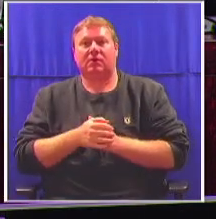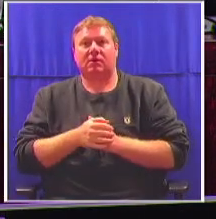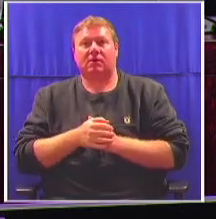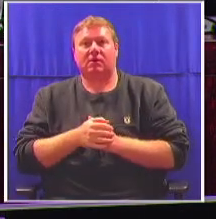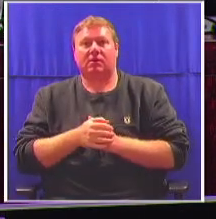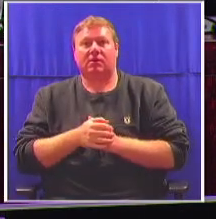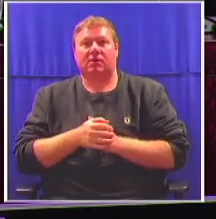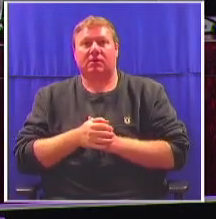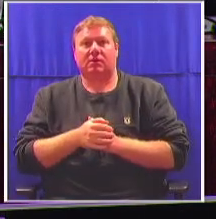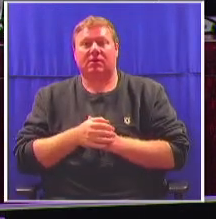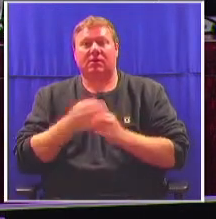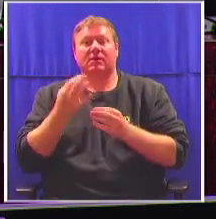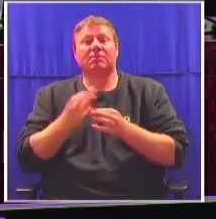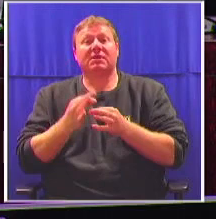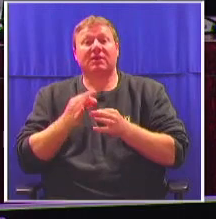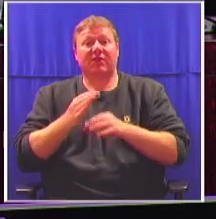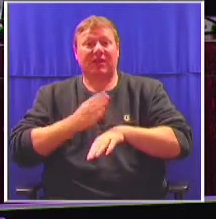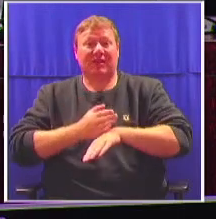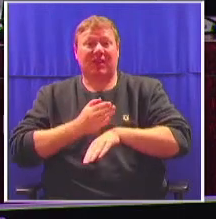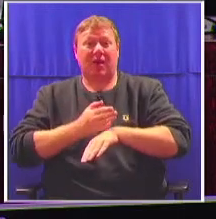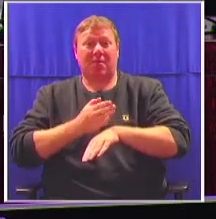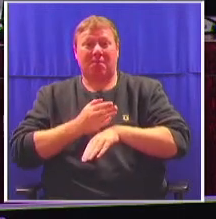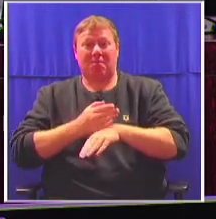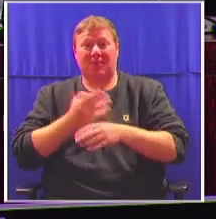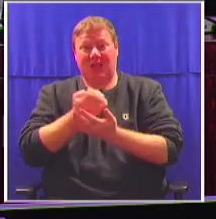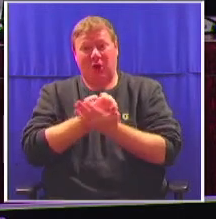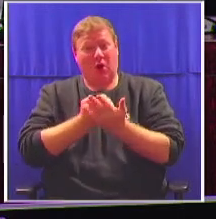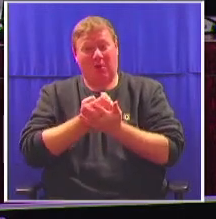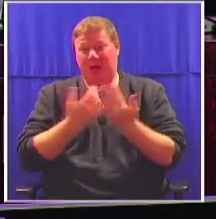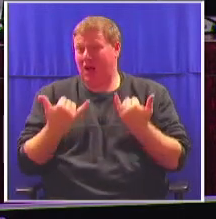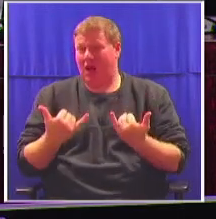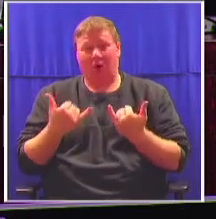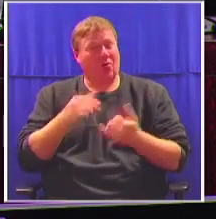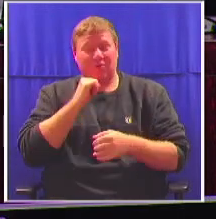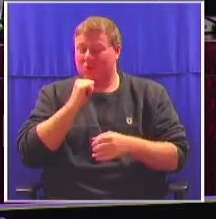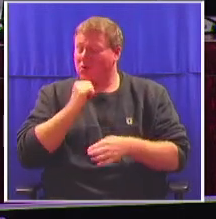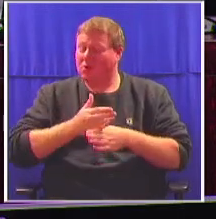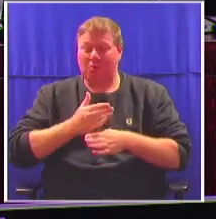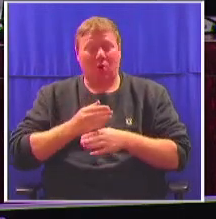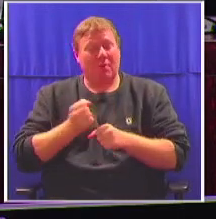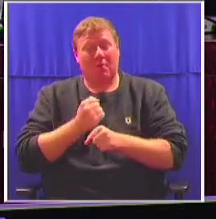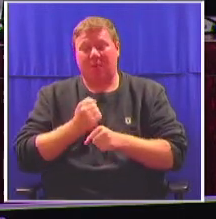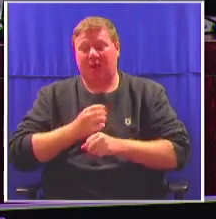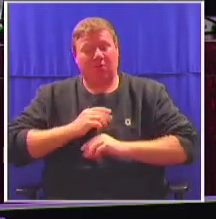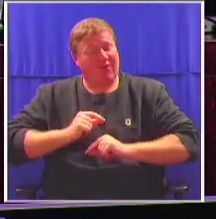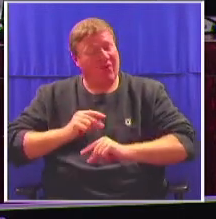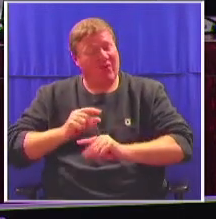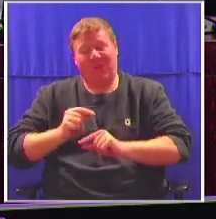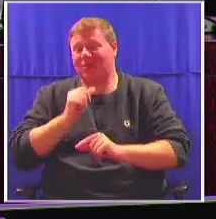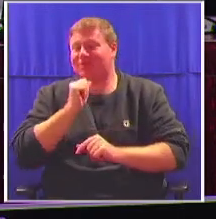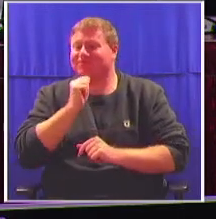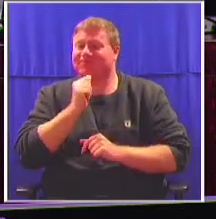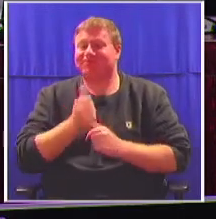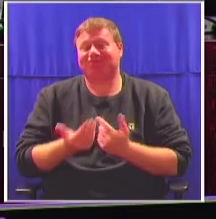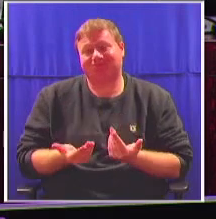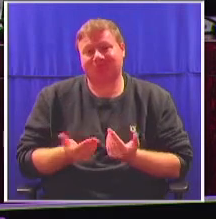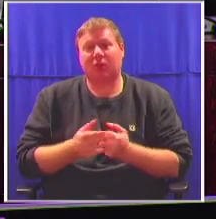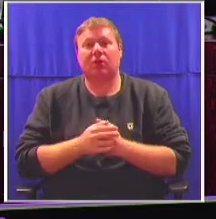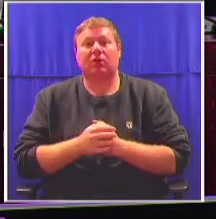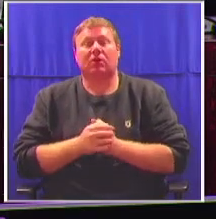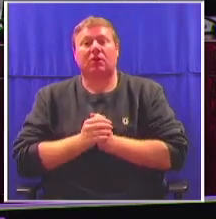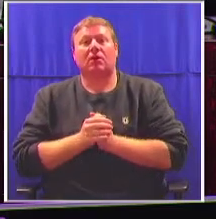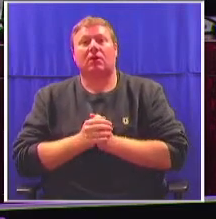economy is not creating employment at the necessary pace. This builds on the achievements